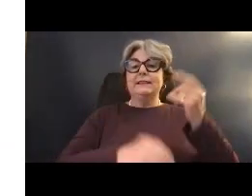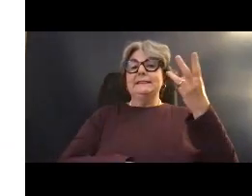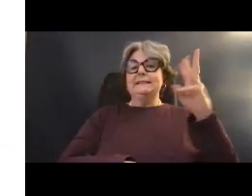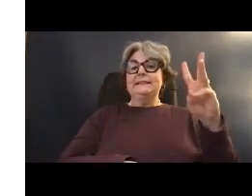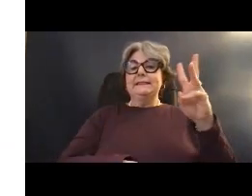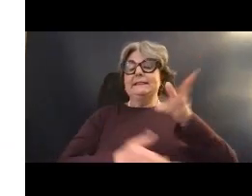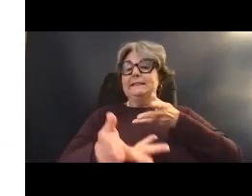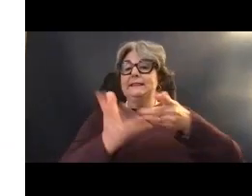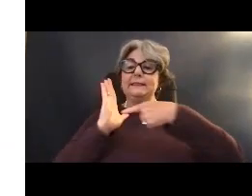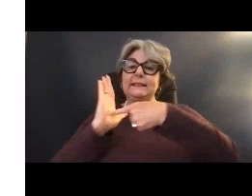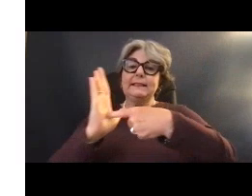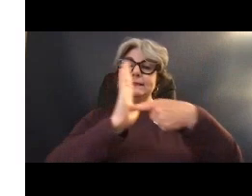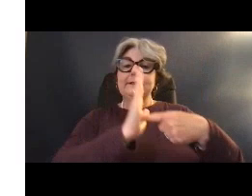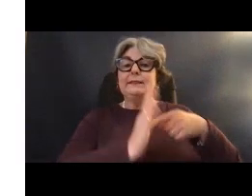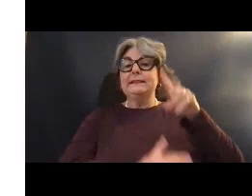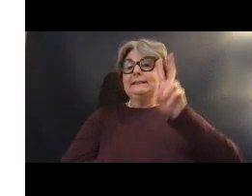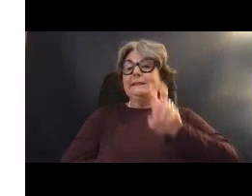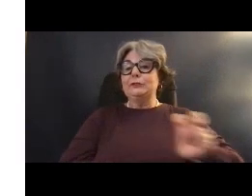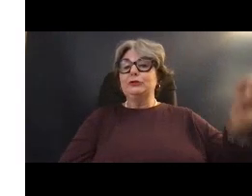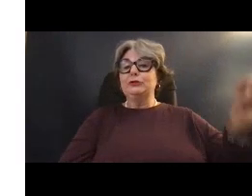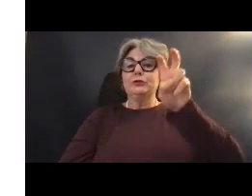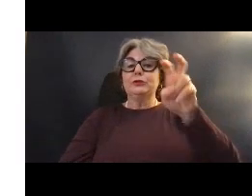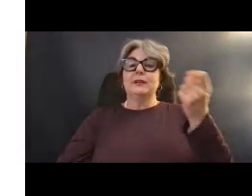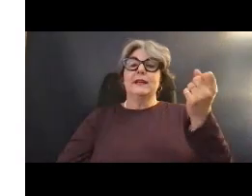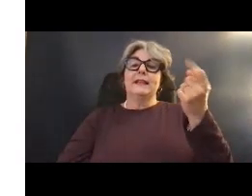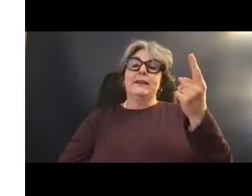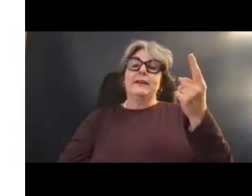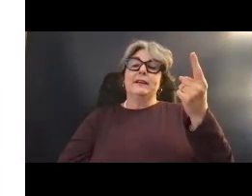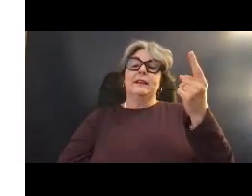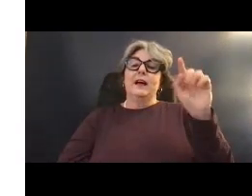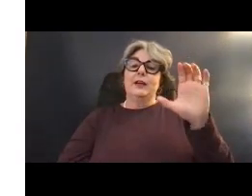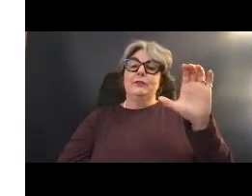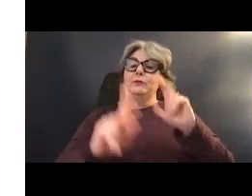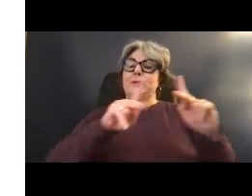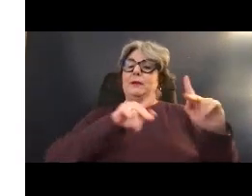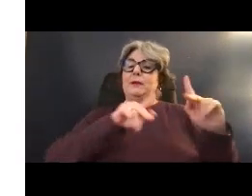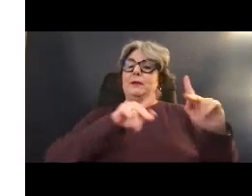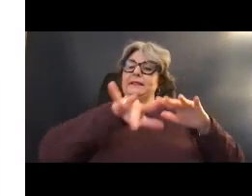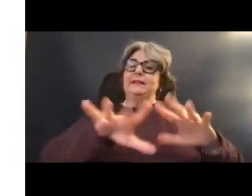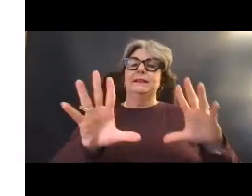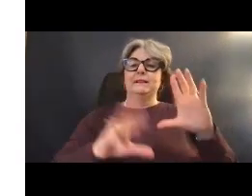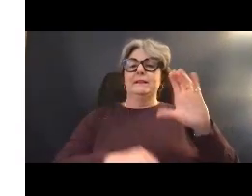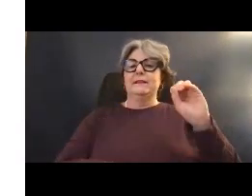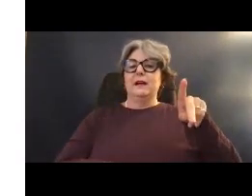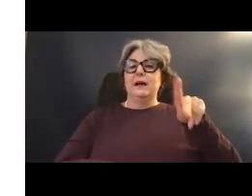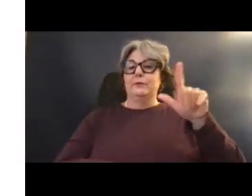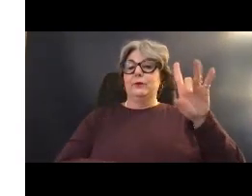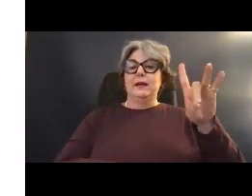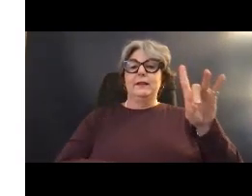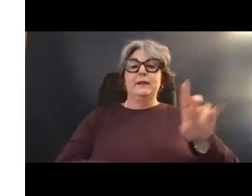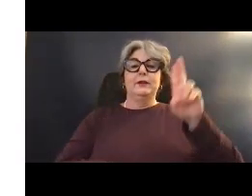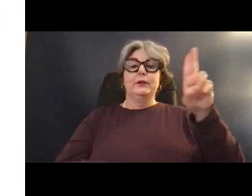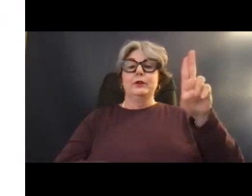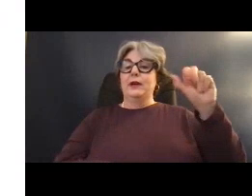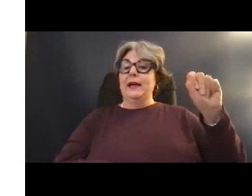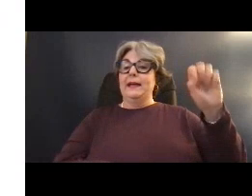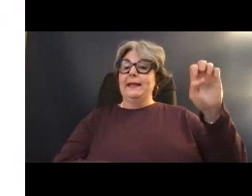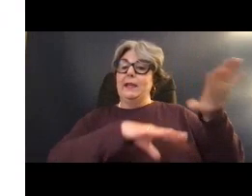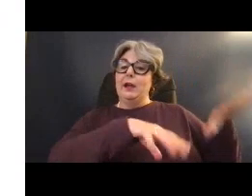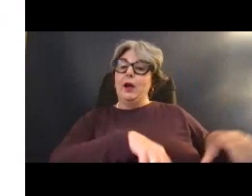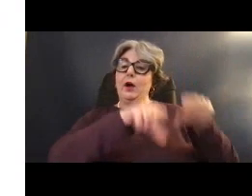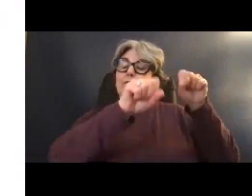interactive exhibits, 6 tours, and over 1,100 attendees. The UAE hosted COP28, where Aim for